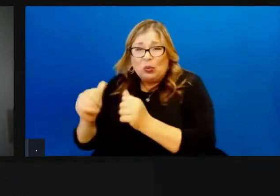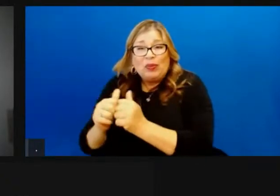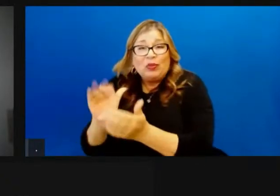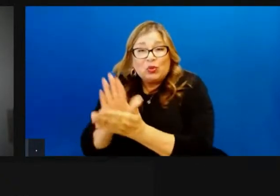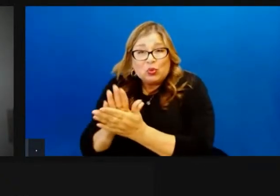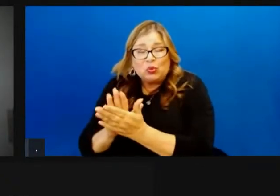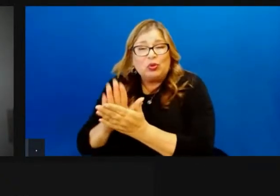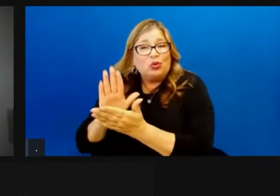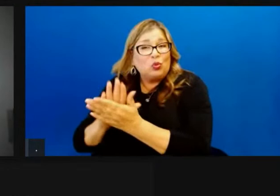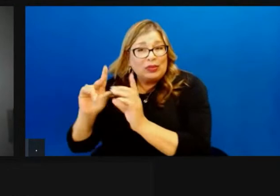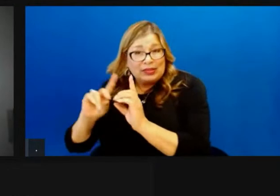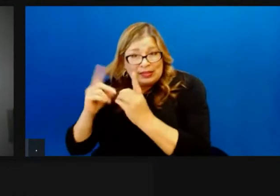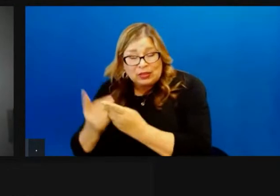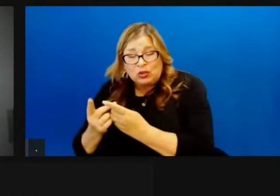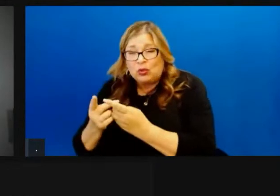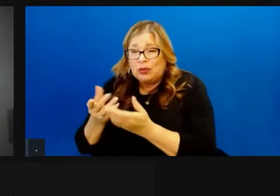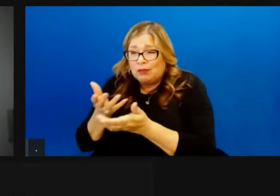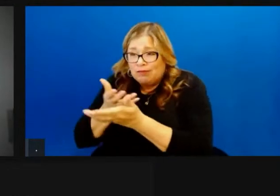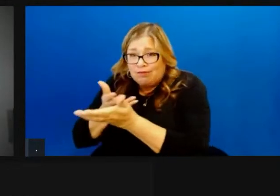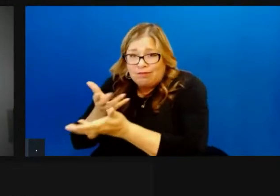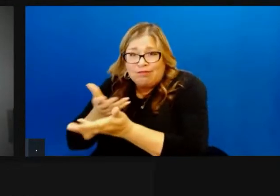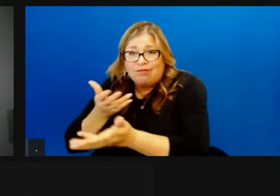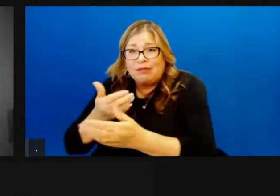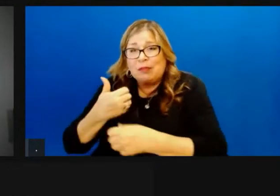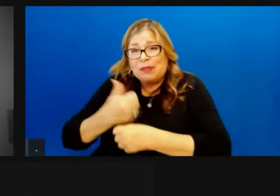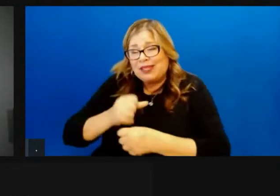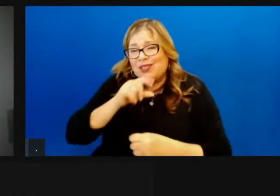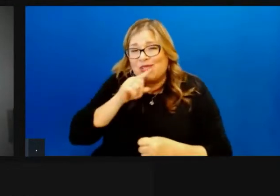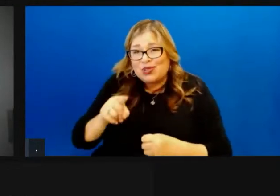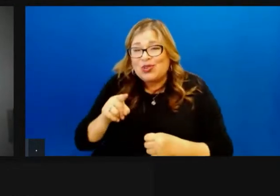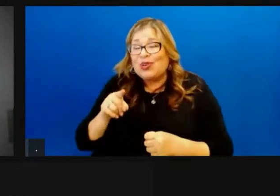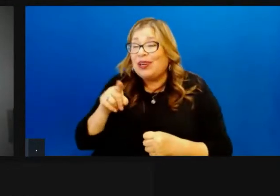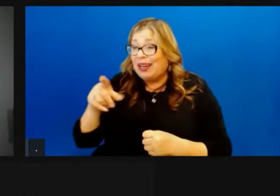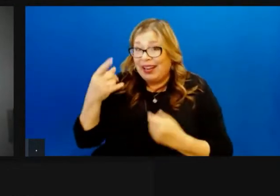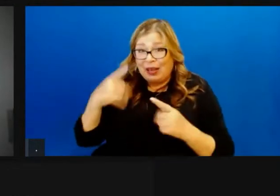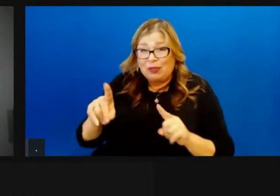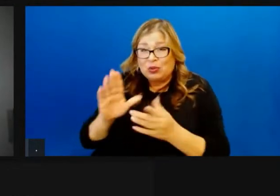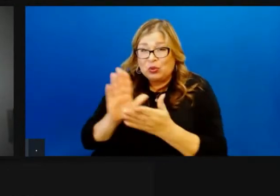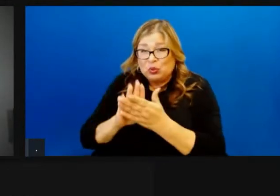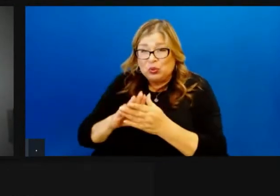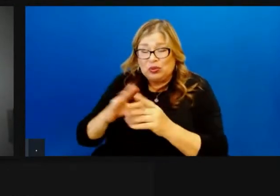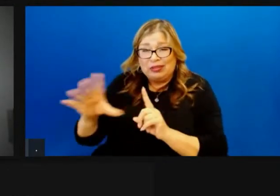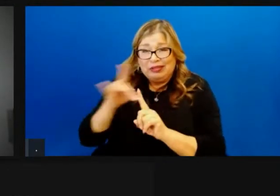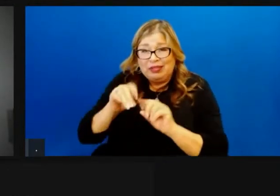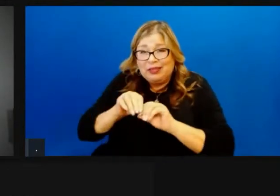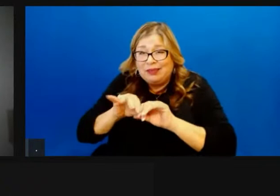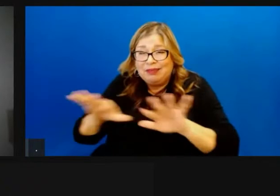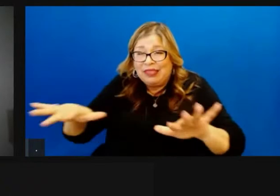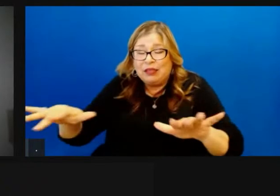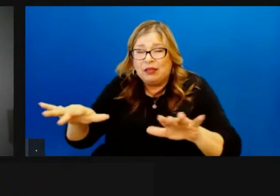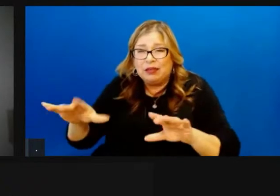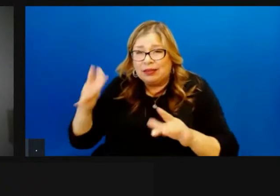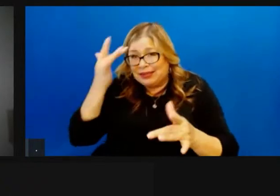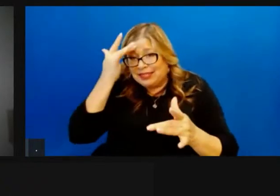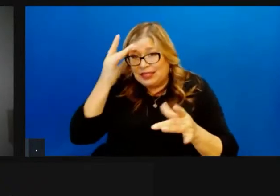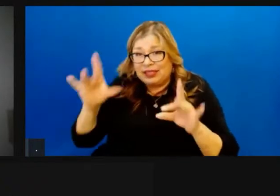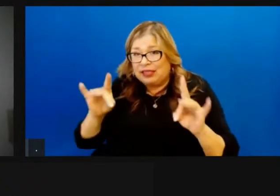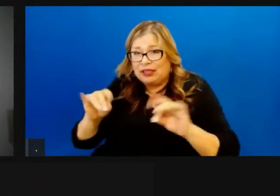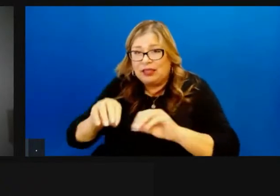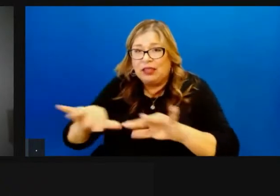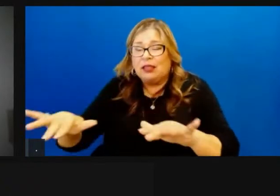that not just outbreaks are managed and tests are available, but these sorts of decisions are made